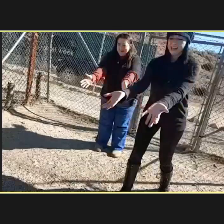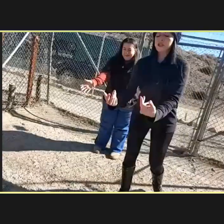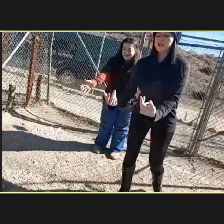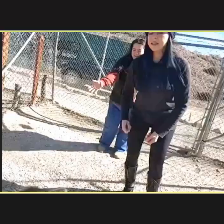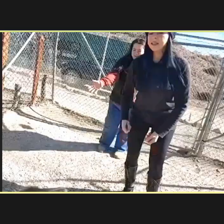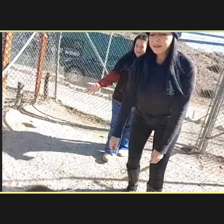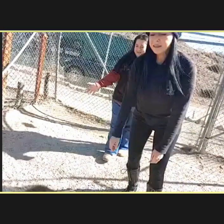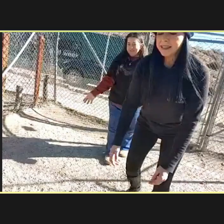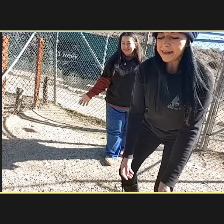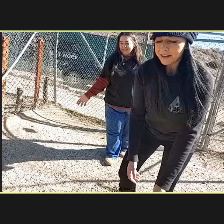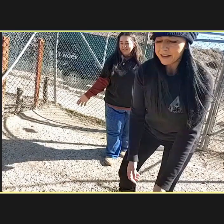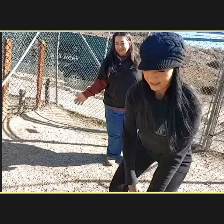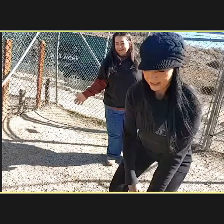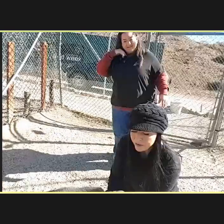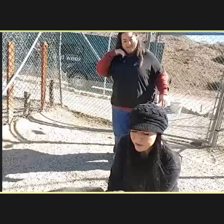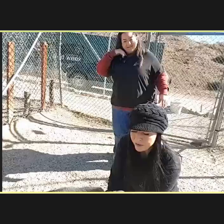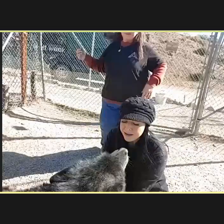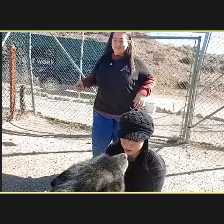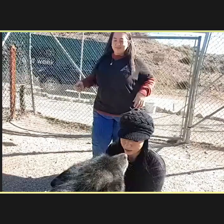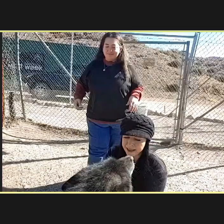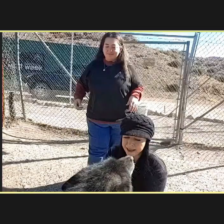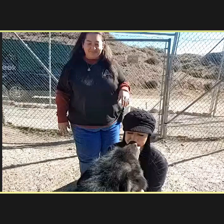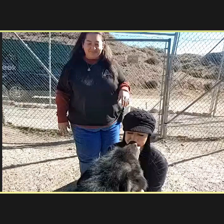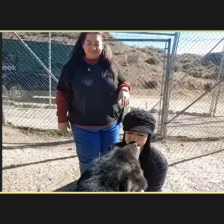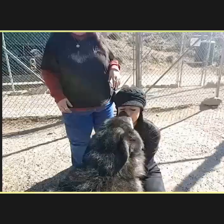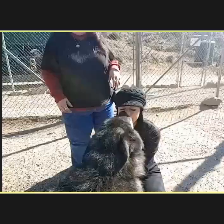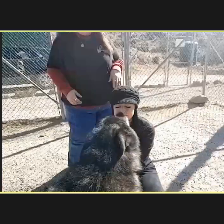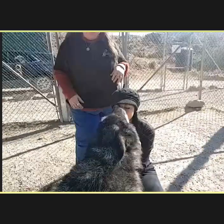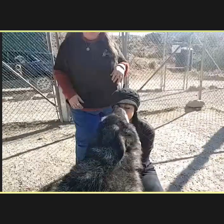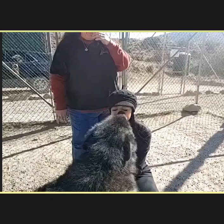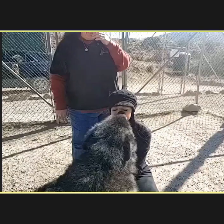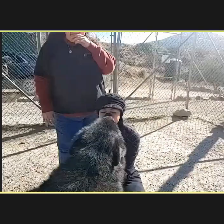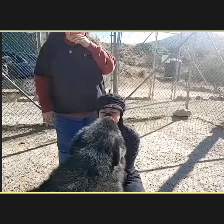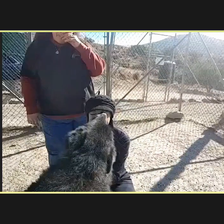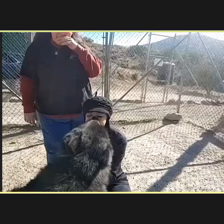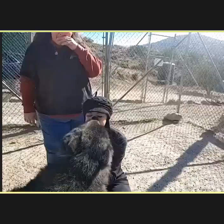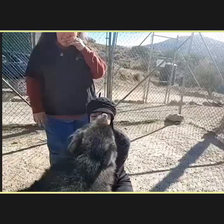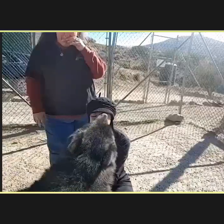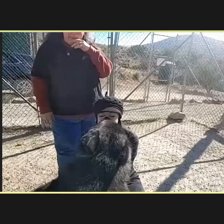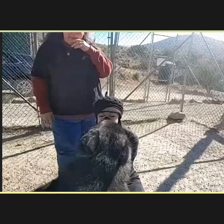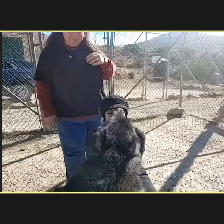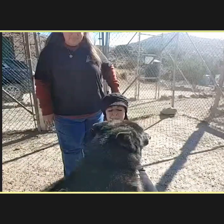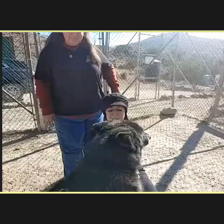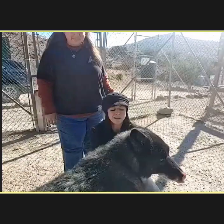Sargento, come here. You can snuggle her later. You can snuggle her.